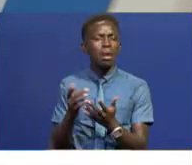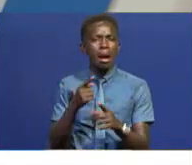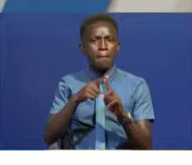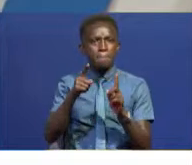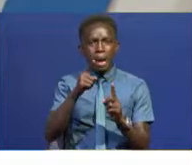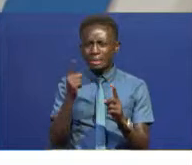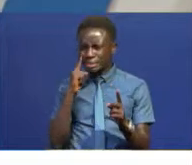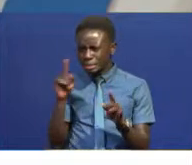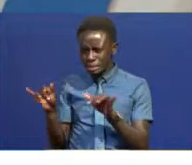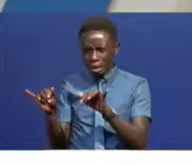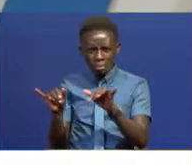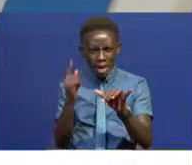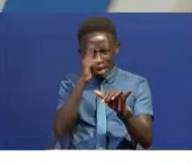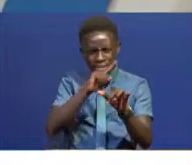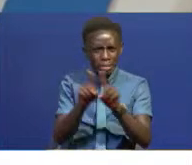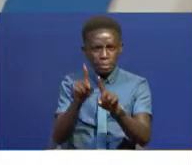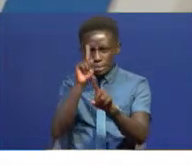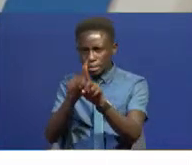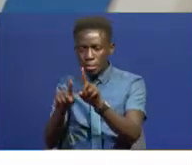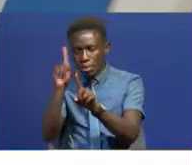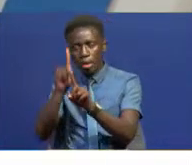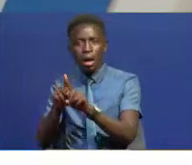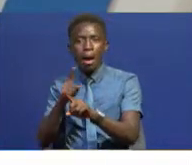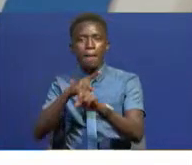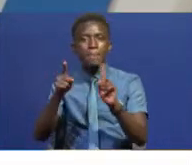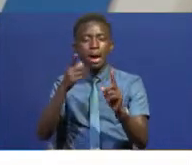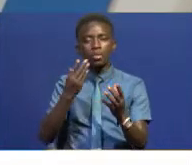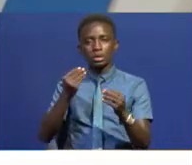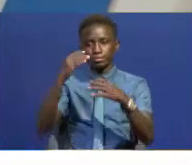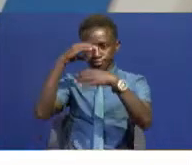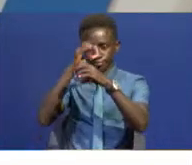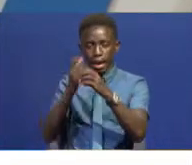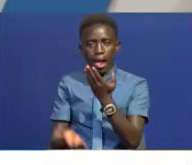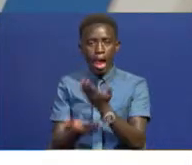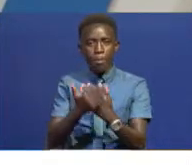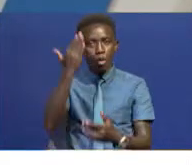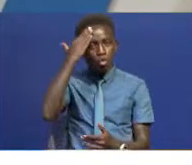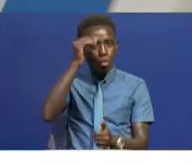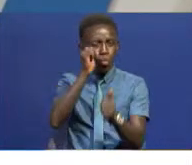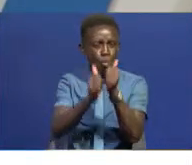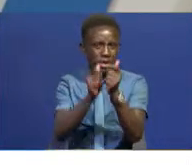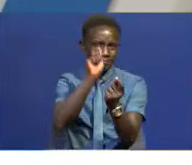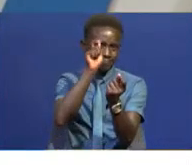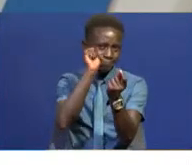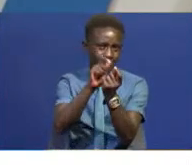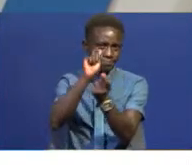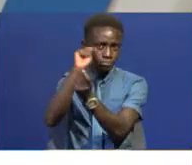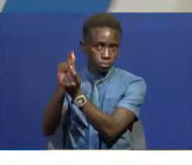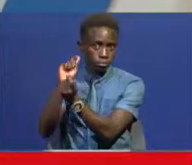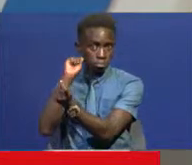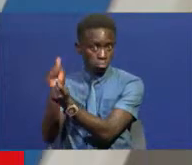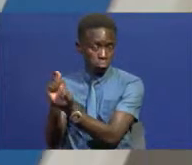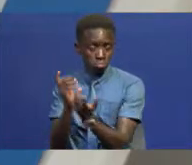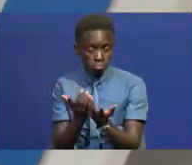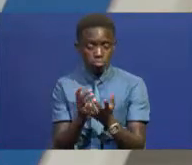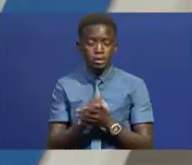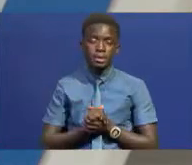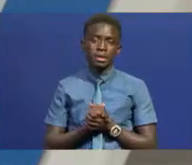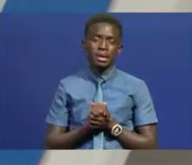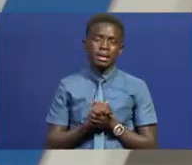they are that you charge accordingly. More so, we are also considering formalization of our artisanal miners.